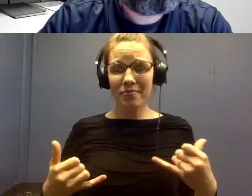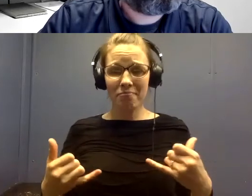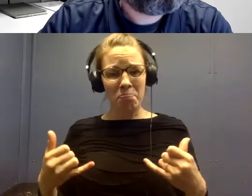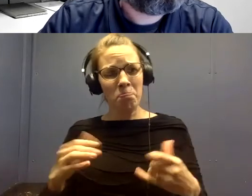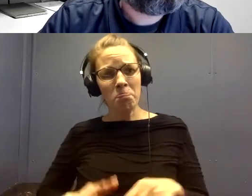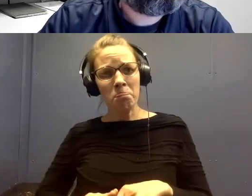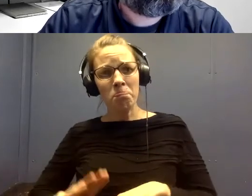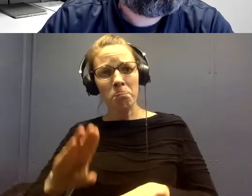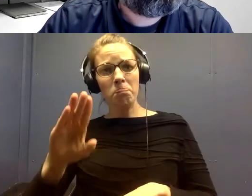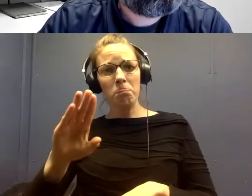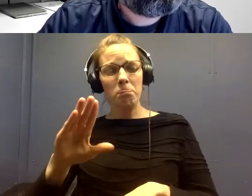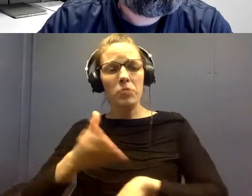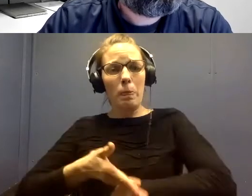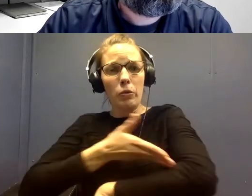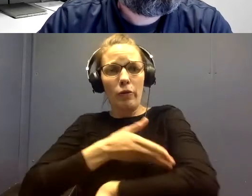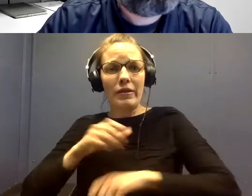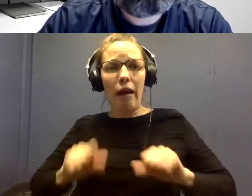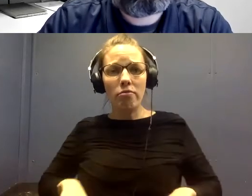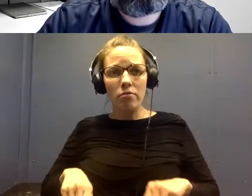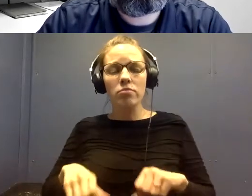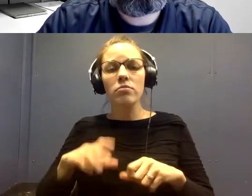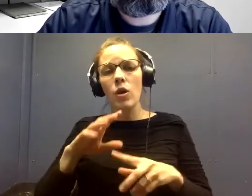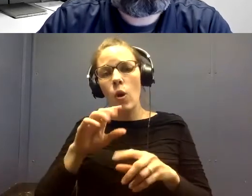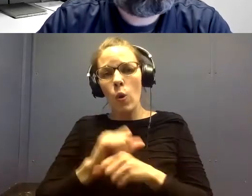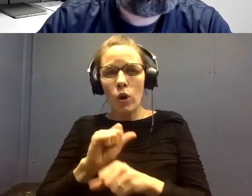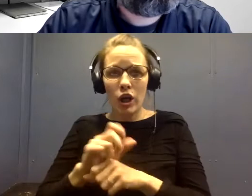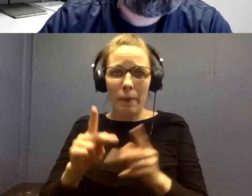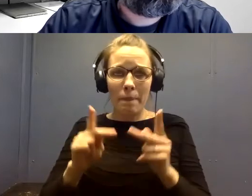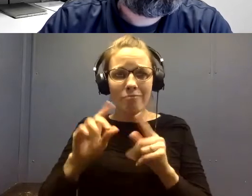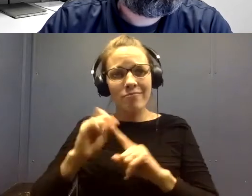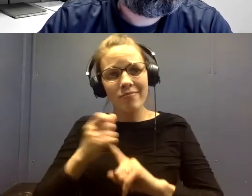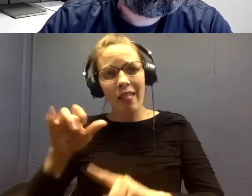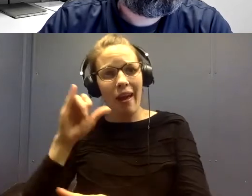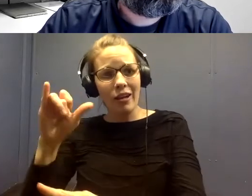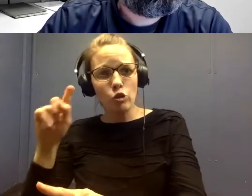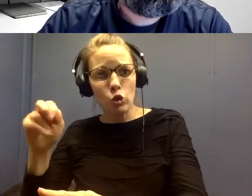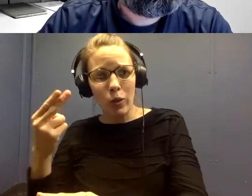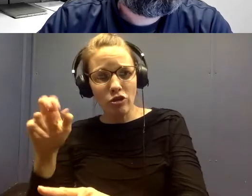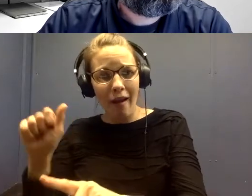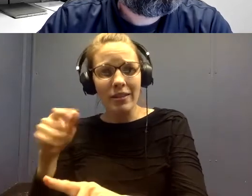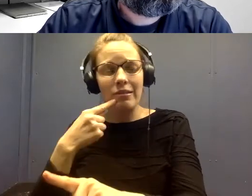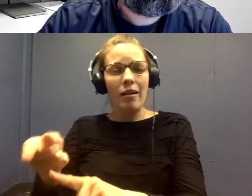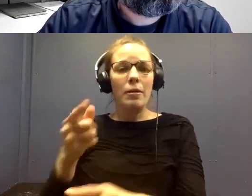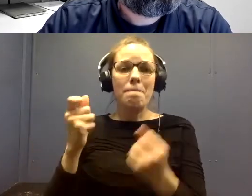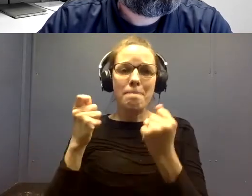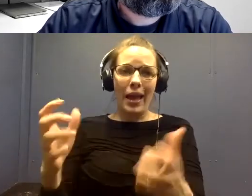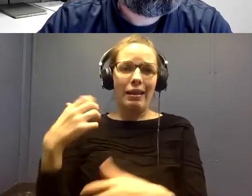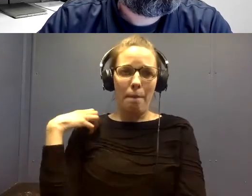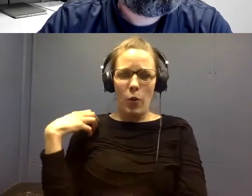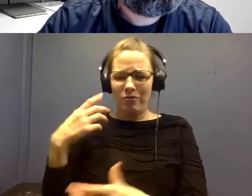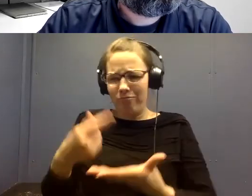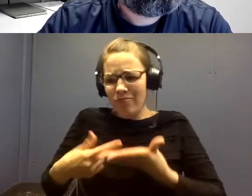begin to improve our workplace settings. And like Trisha said, many employers are talking right now about how do